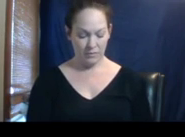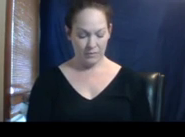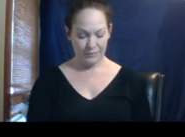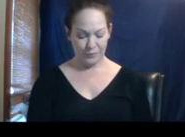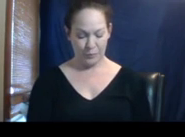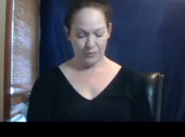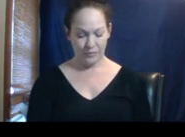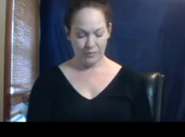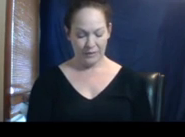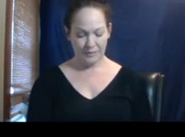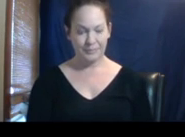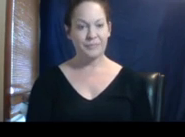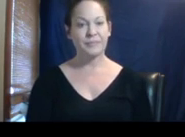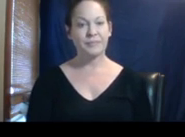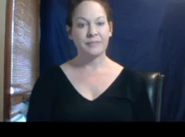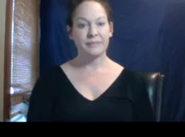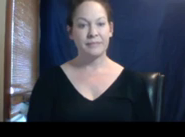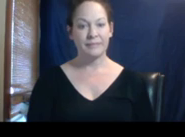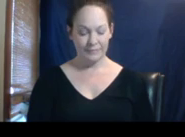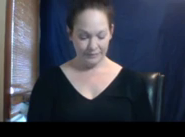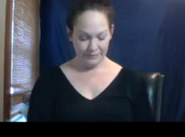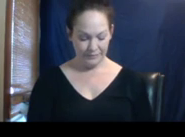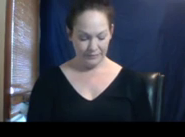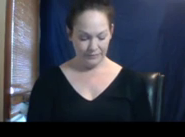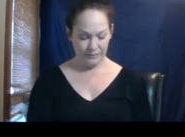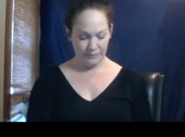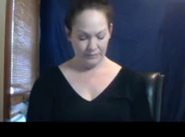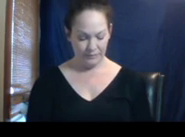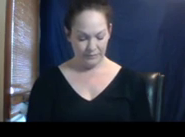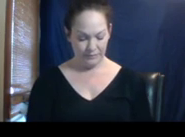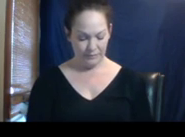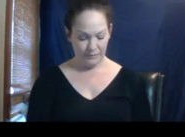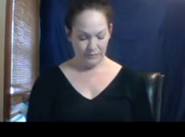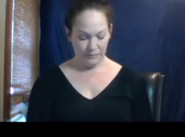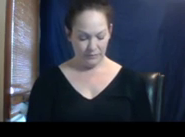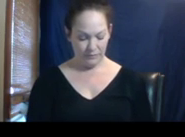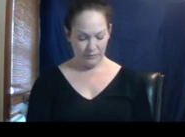which I'm going to call f of x because I like. So I have a polynomial function f of x,